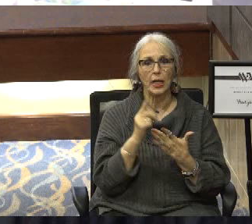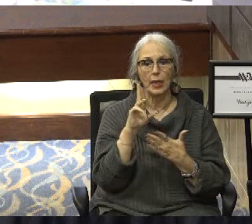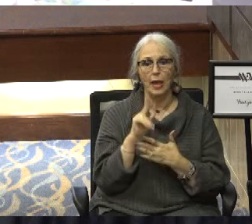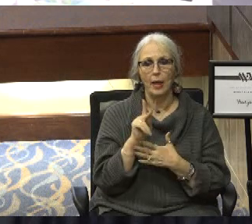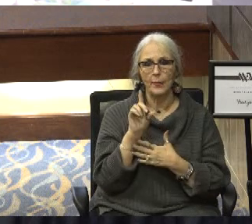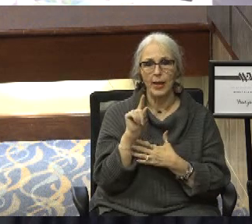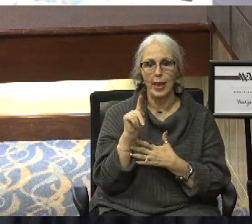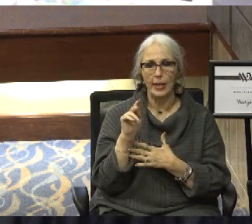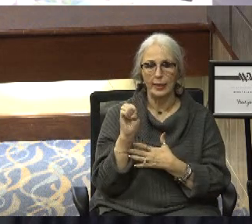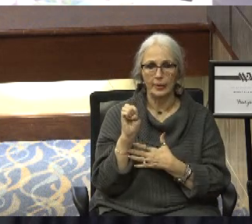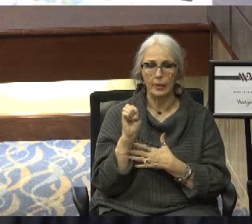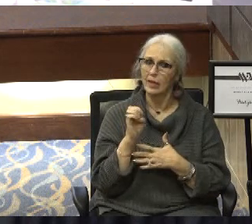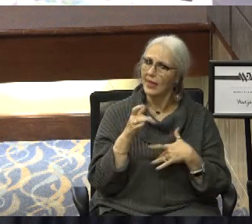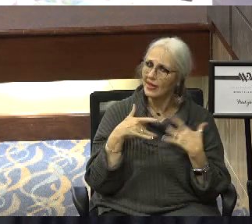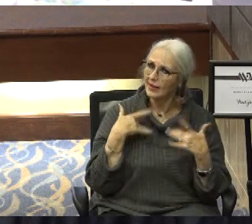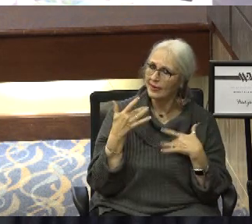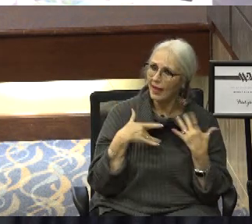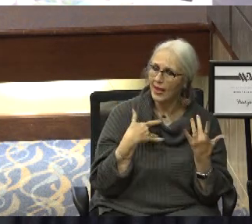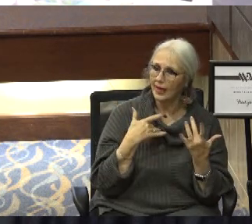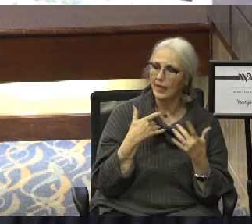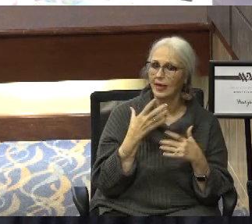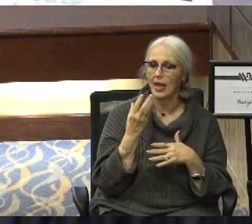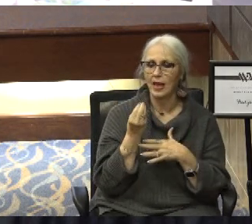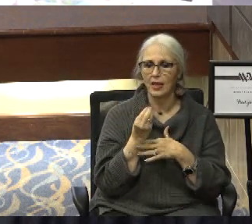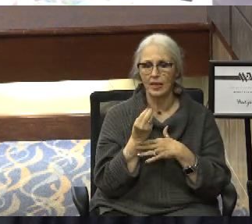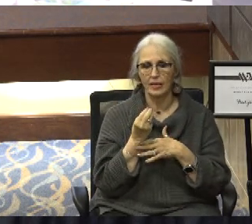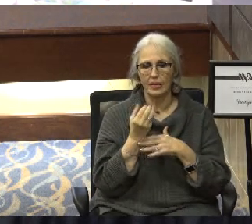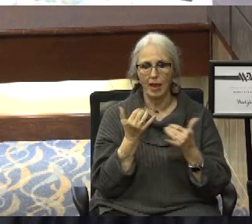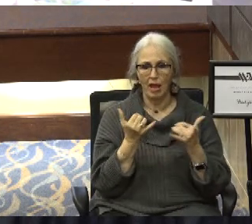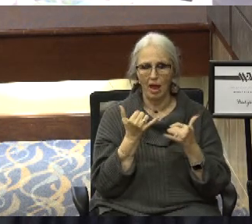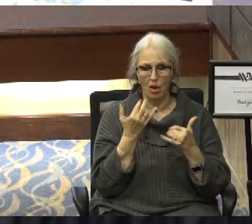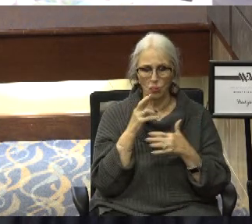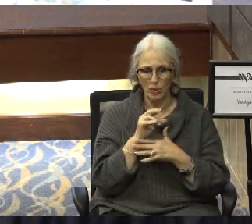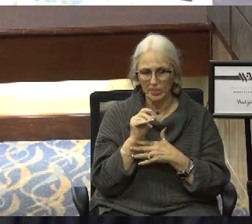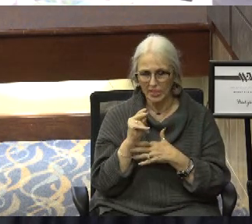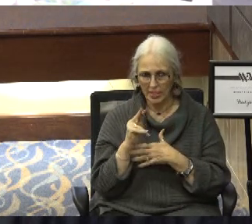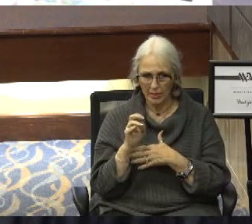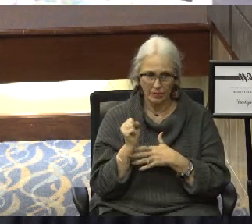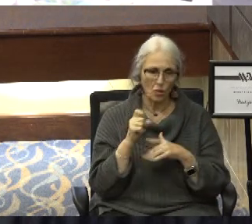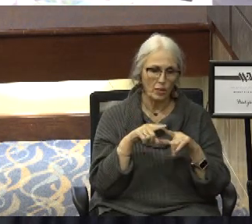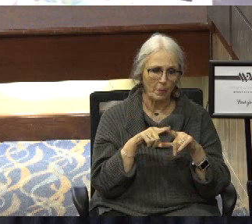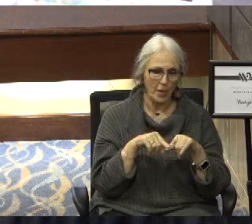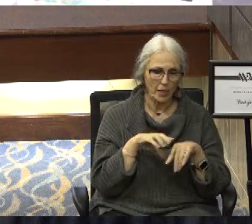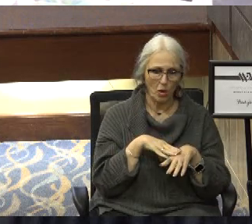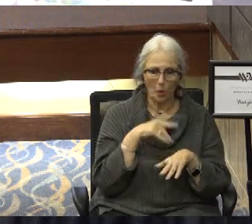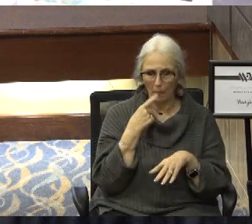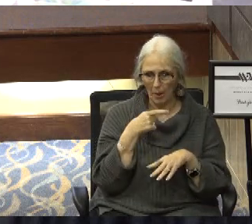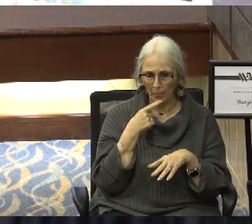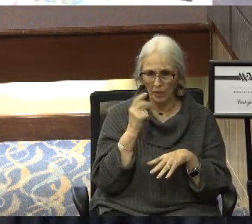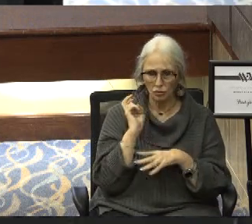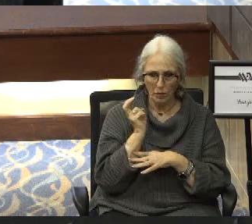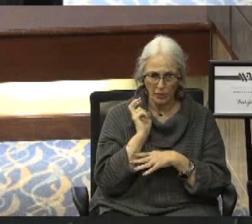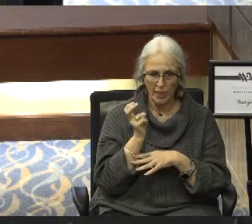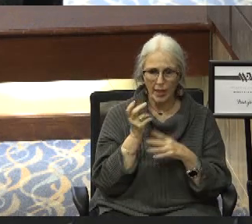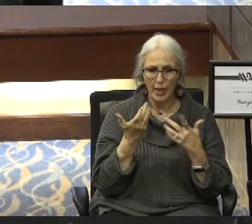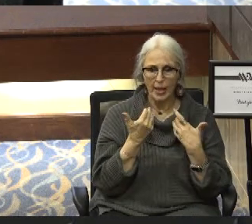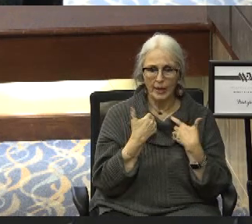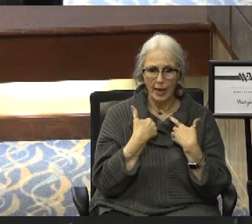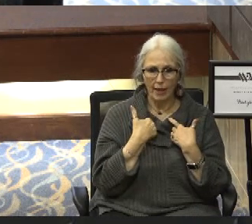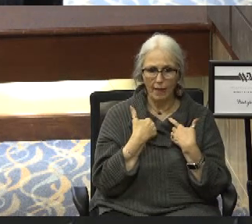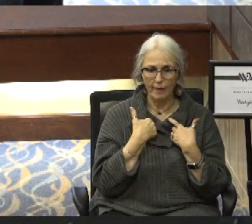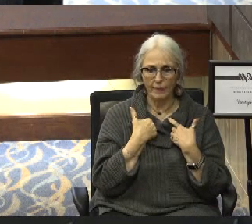Thank you. This is exciting, and I know so many of our residents are dependent on public transportation, and having this